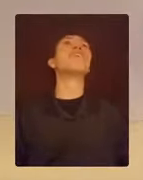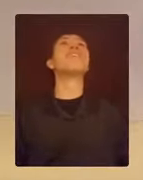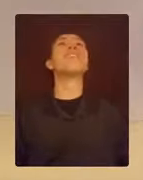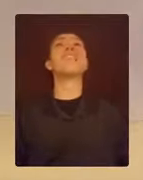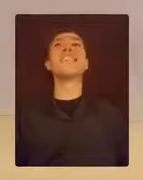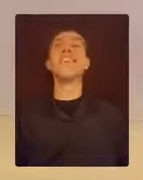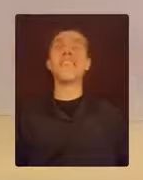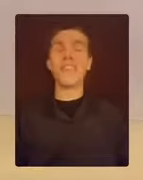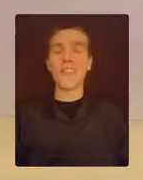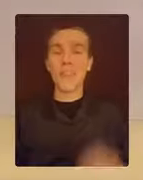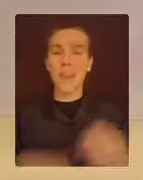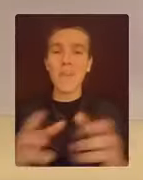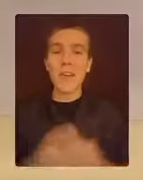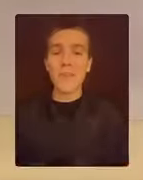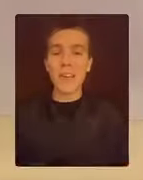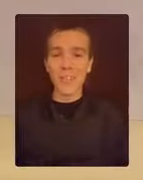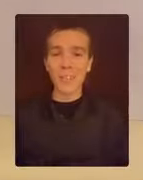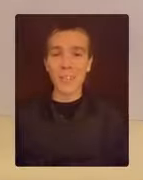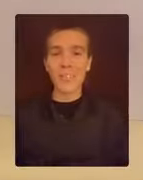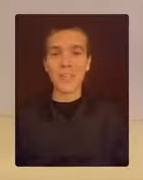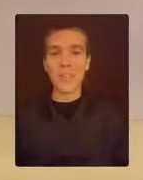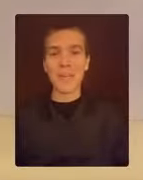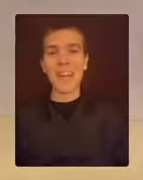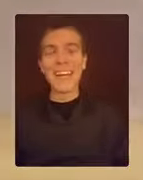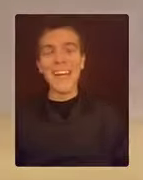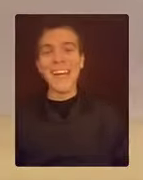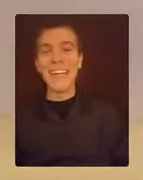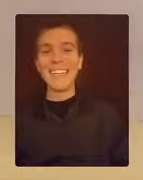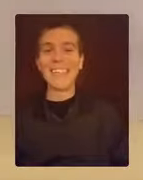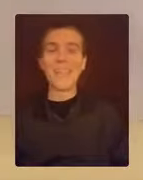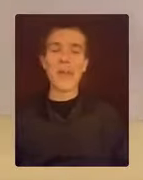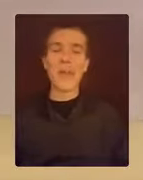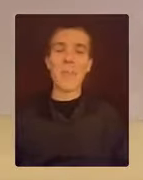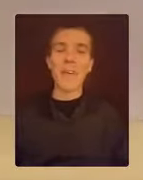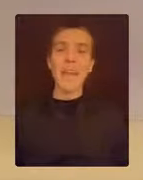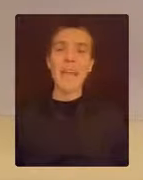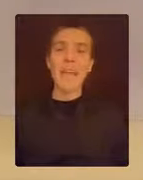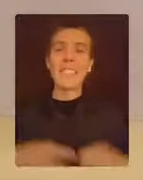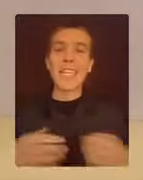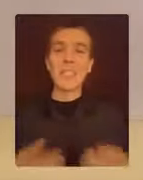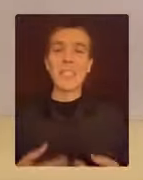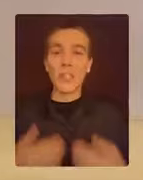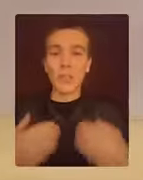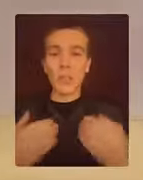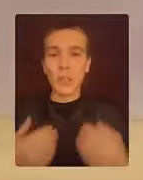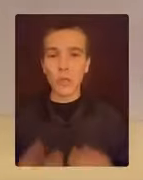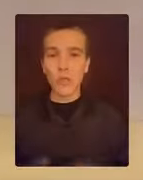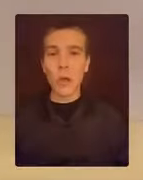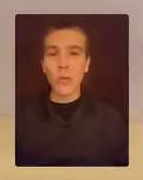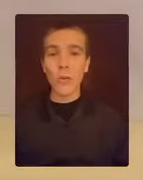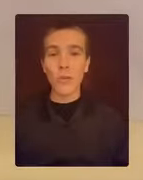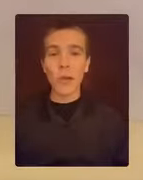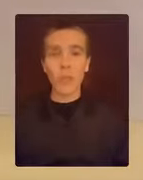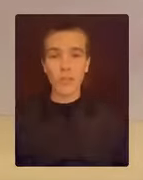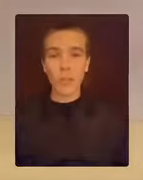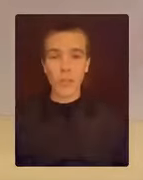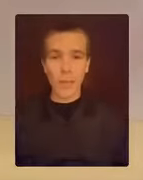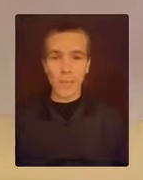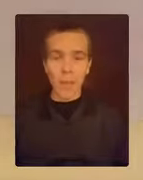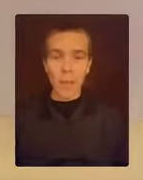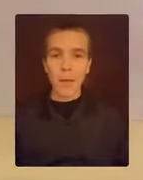But that's another great benefit of lucid dreaming, is that it teaches you to control your